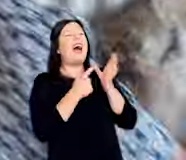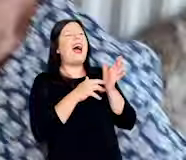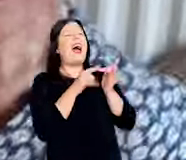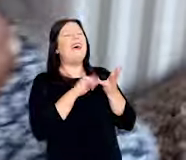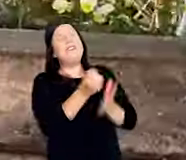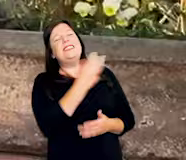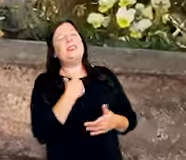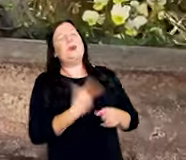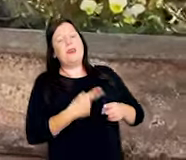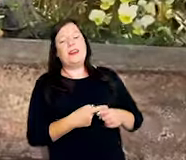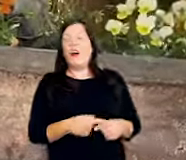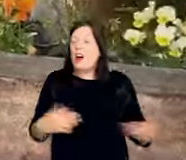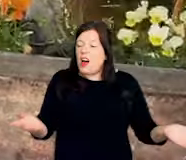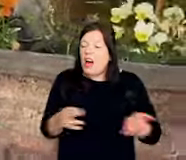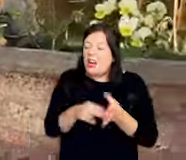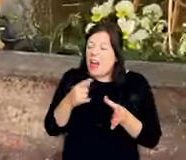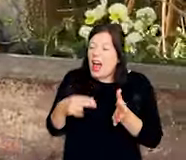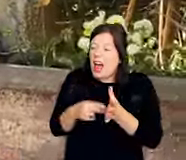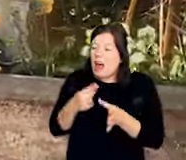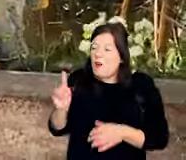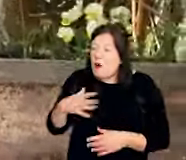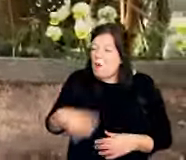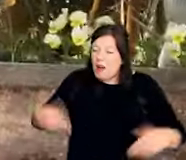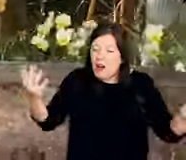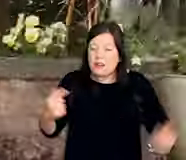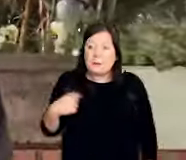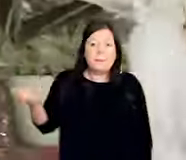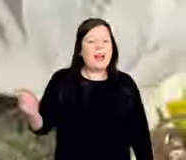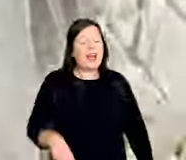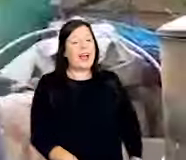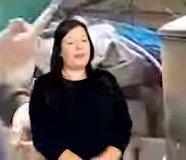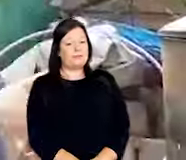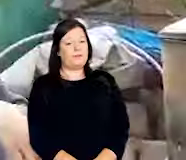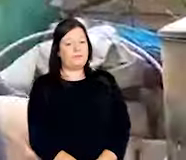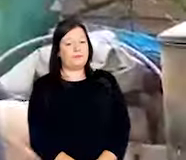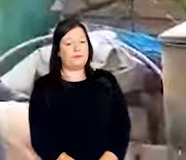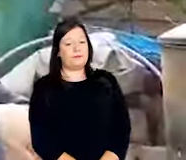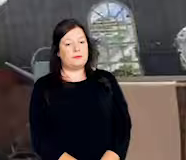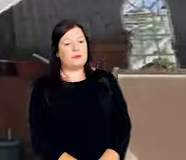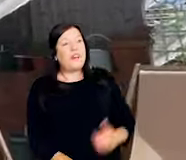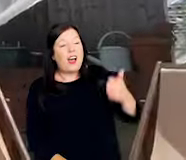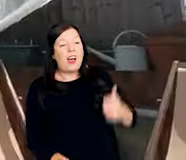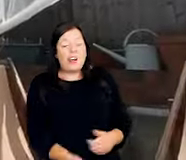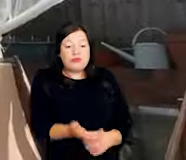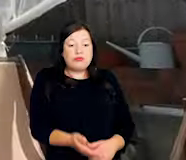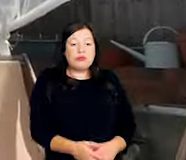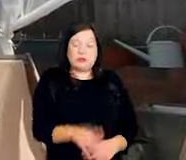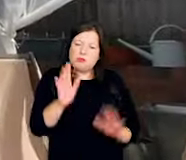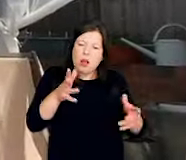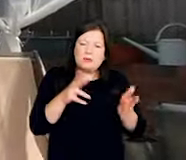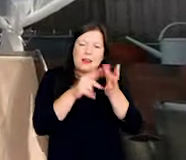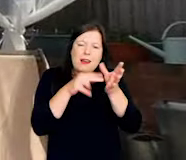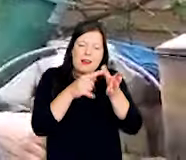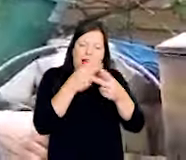Travis, quick! What now? Back a minute. No, it's fine. It's important to look after you,